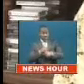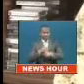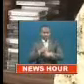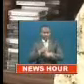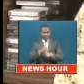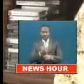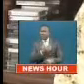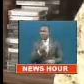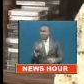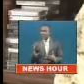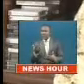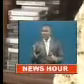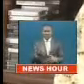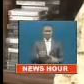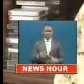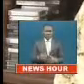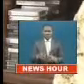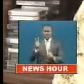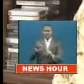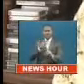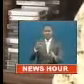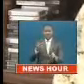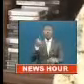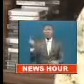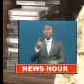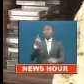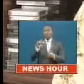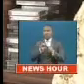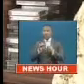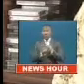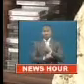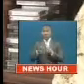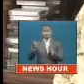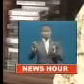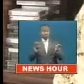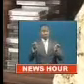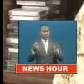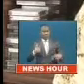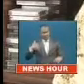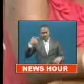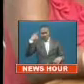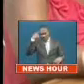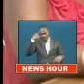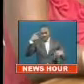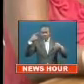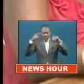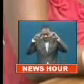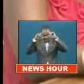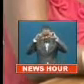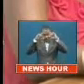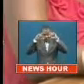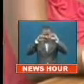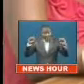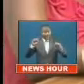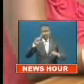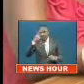and dealing with the issue of impunity rests with the state. And so I think government has a big responsibility. Now, when